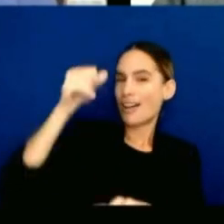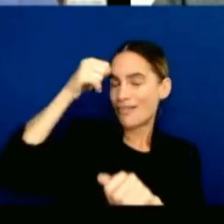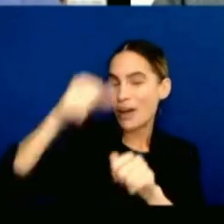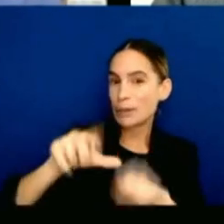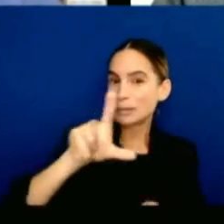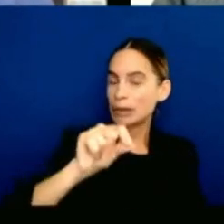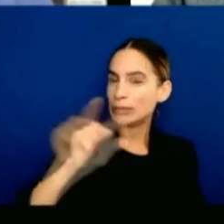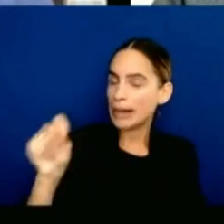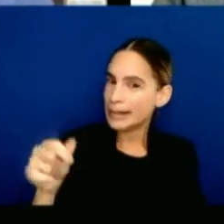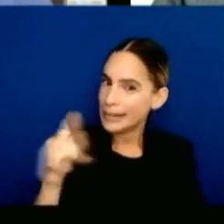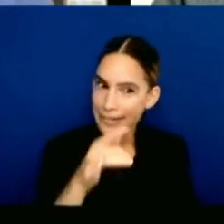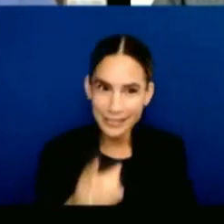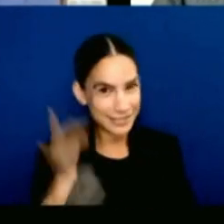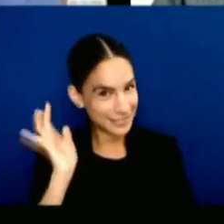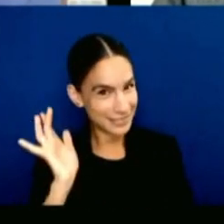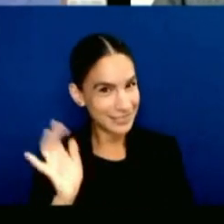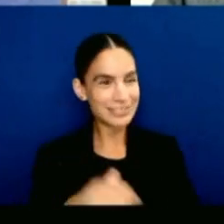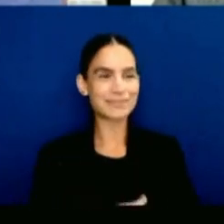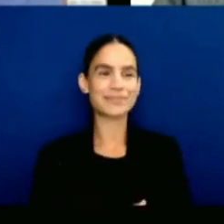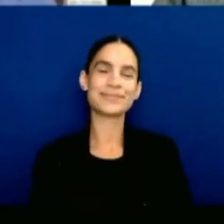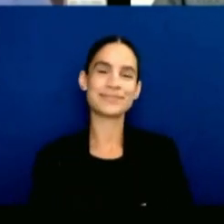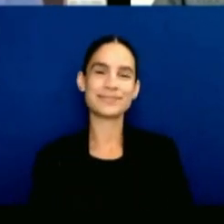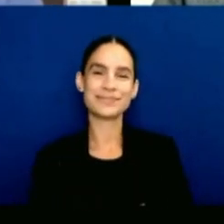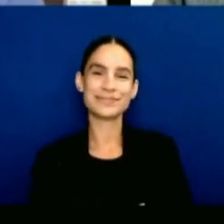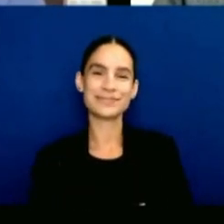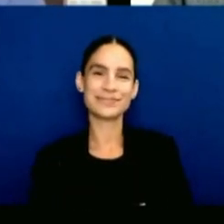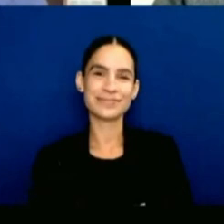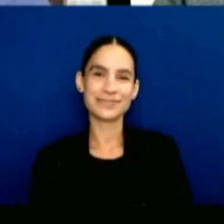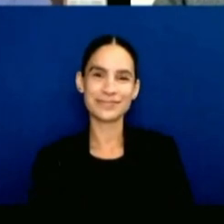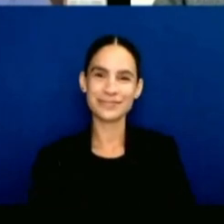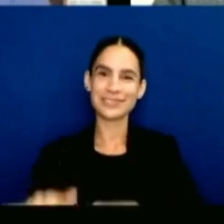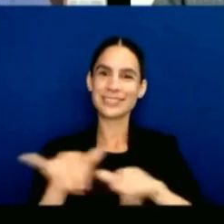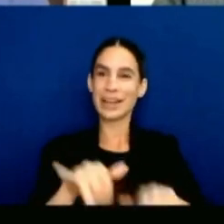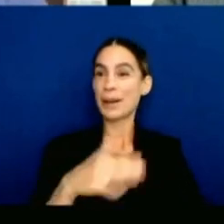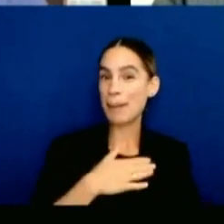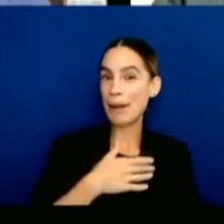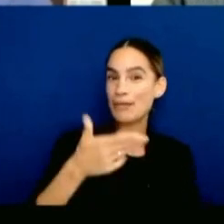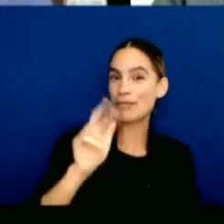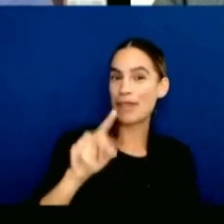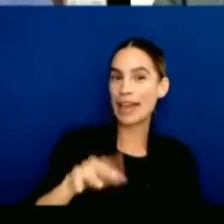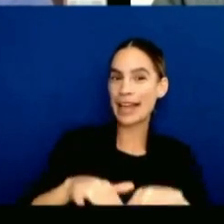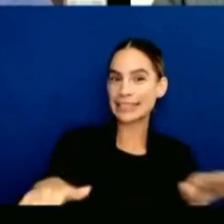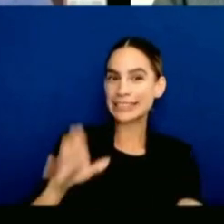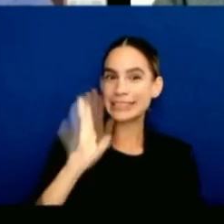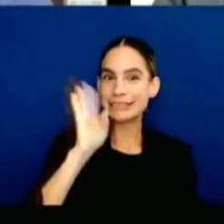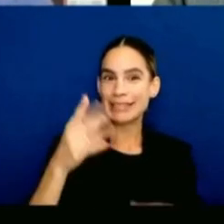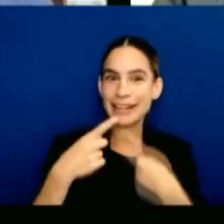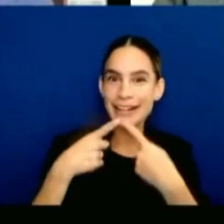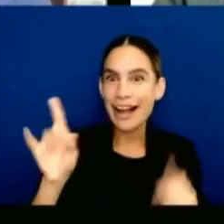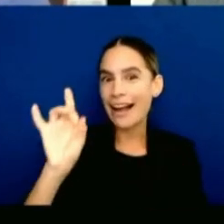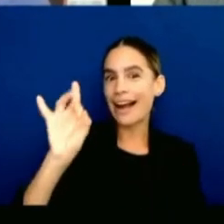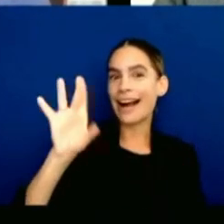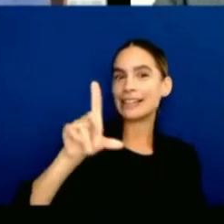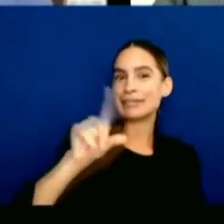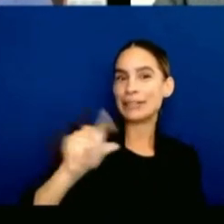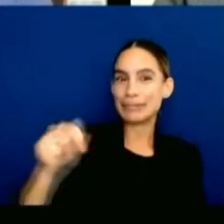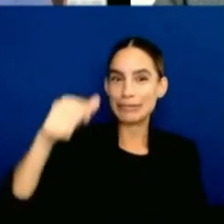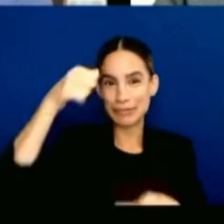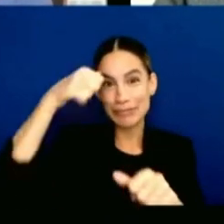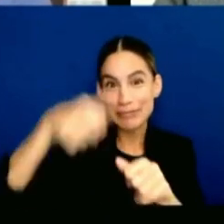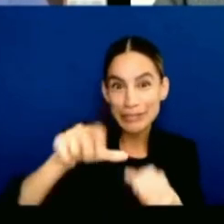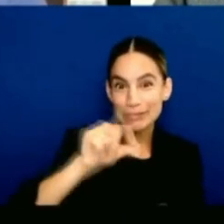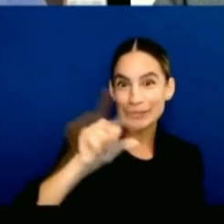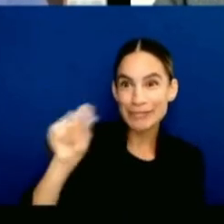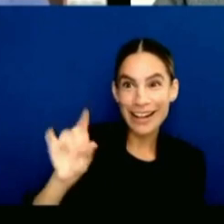Our grandchildren will tell their grandchildren what they did in 2020, because this is unlike anything we've faced